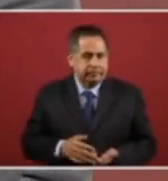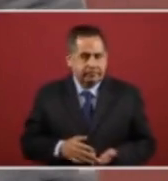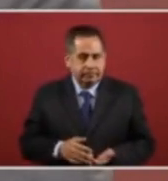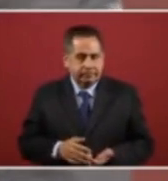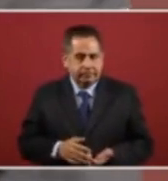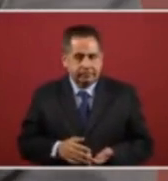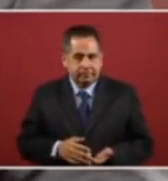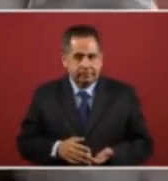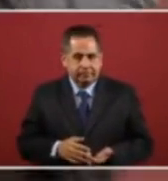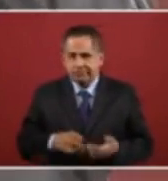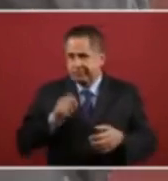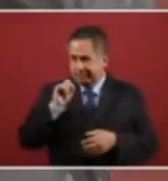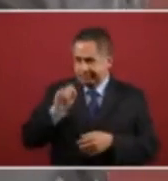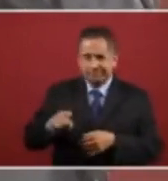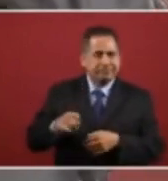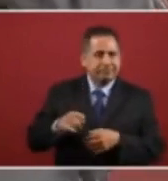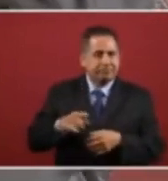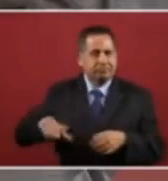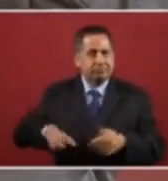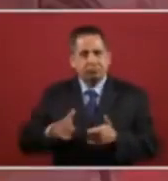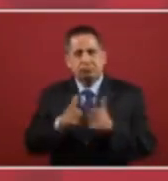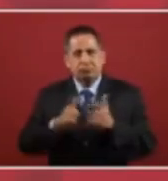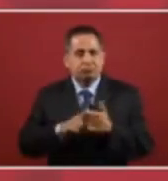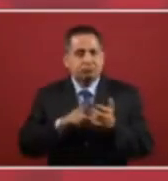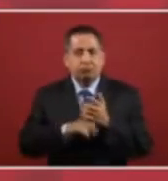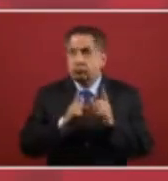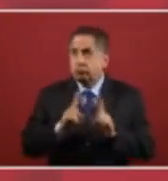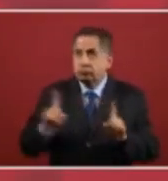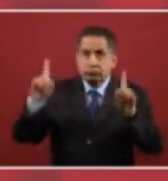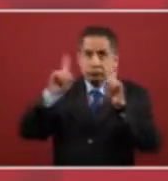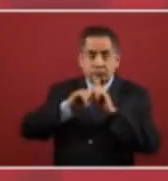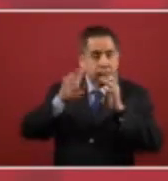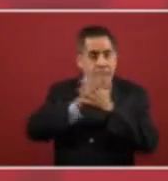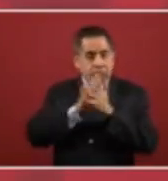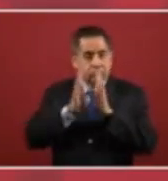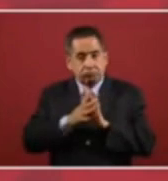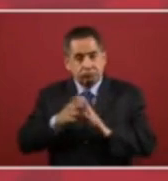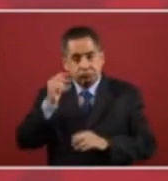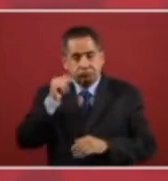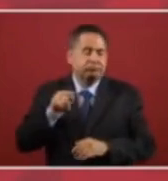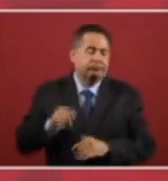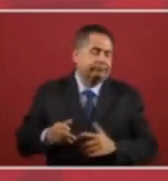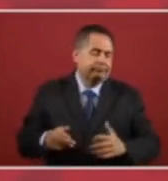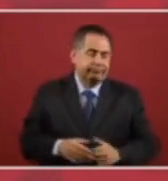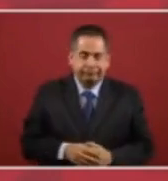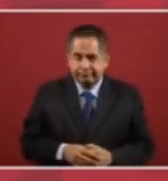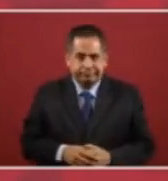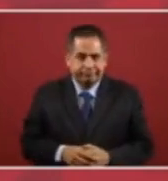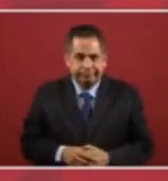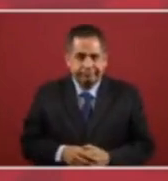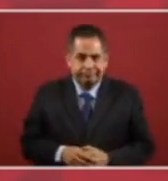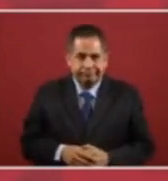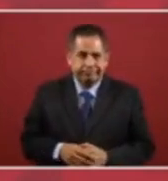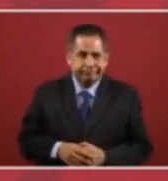they were saying that there was inappropriate use of resources. And on the other side of the same people,